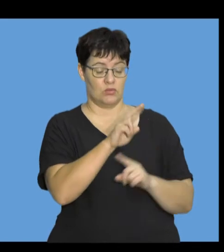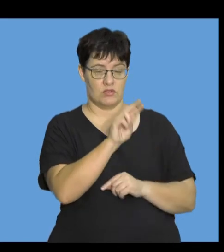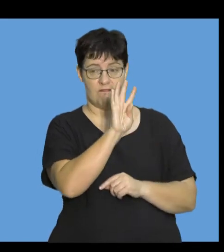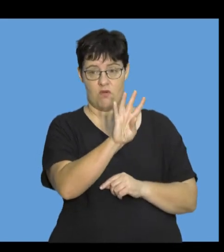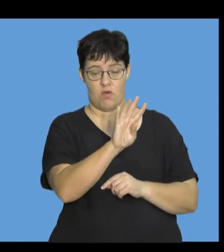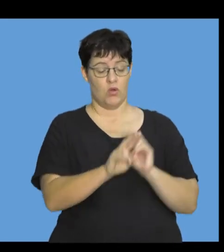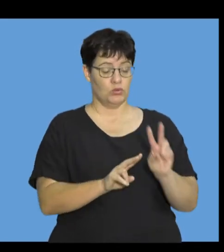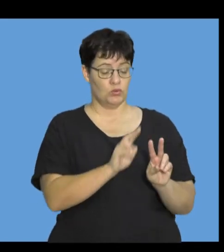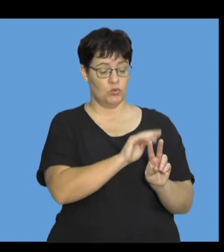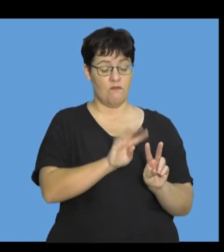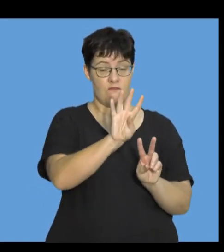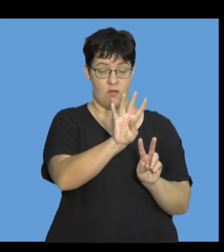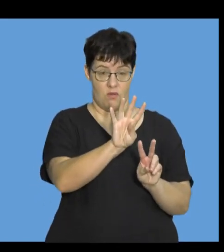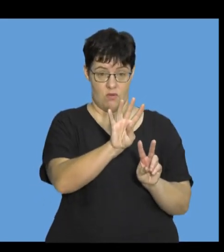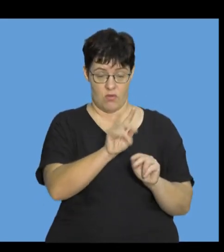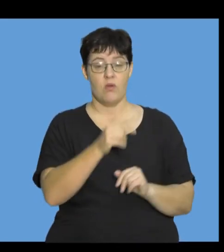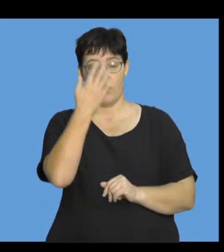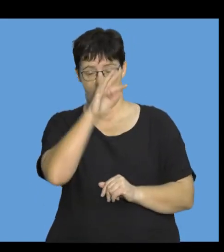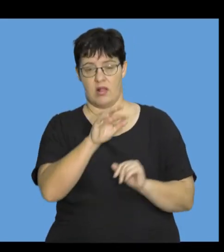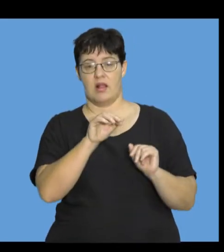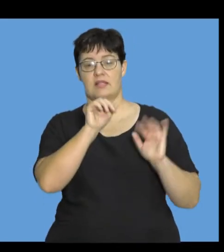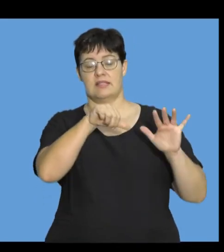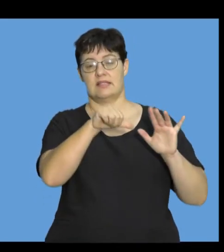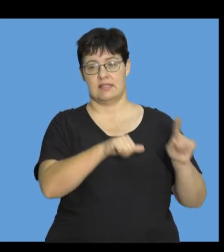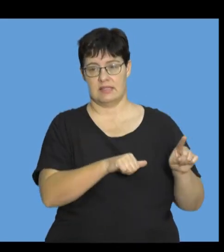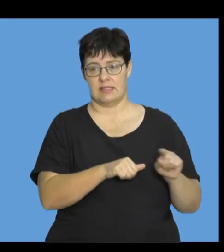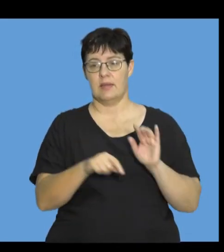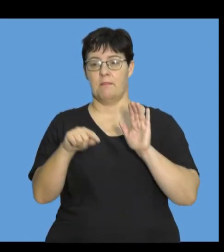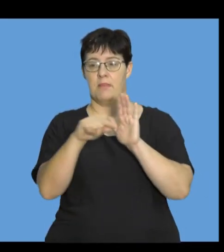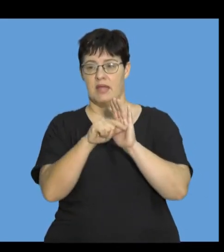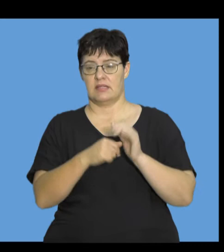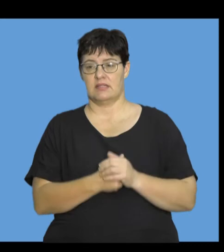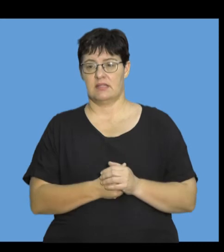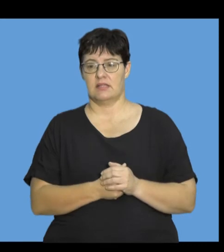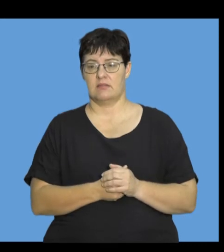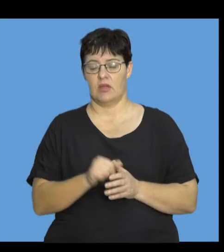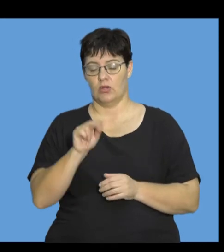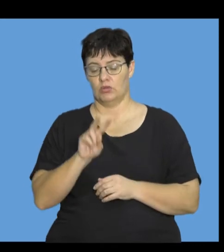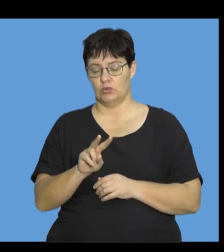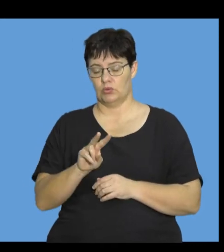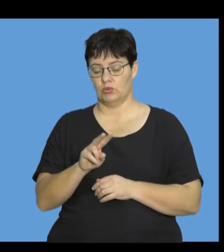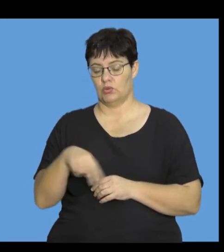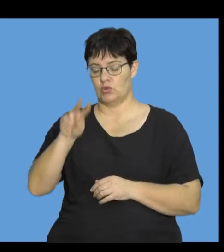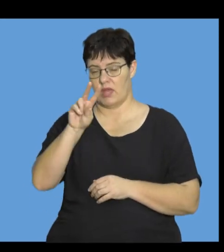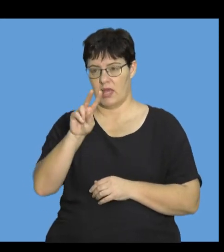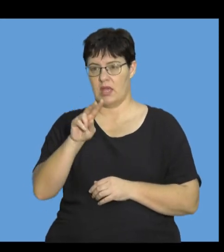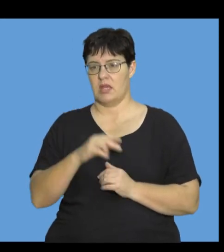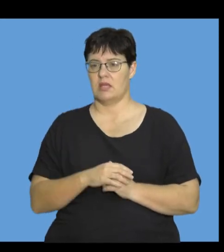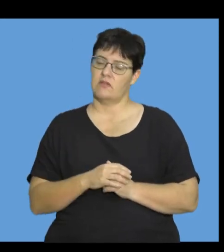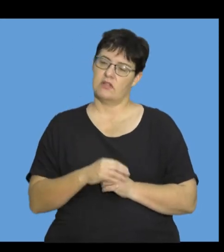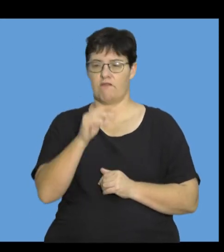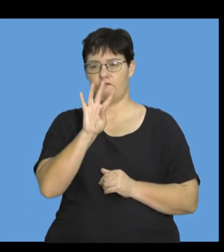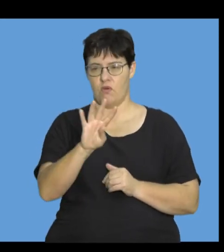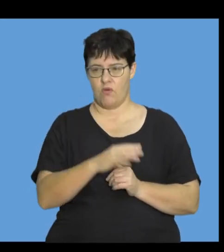be 4. 2 to the exponent of 4, I know will be 16, minus. This one will be 2 squared, and